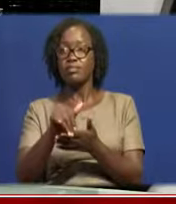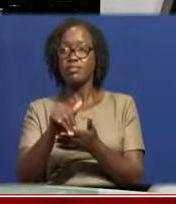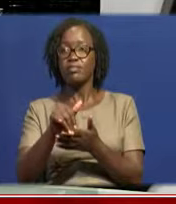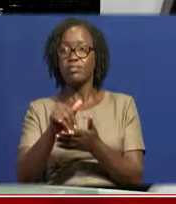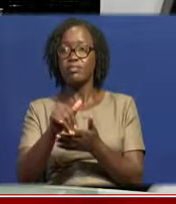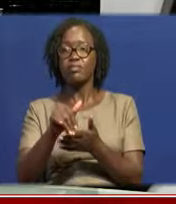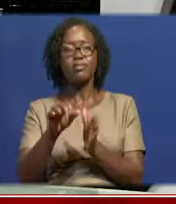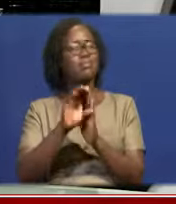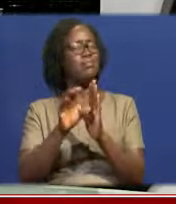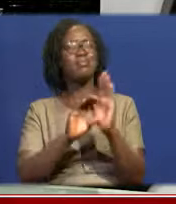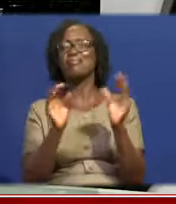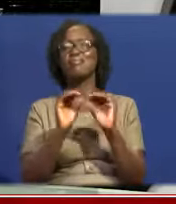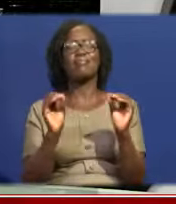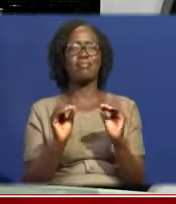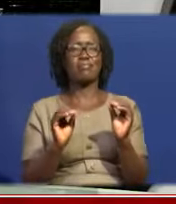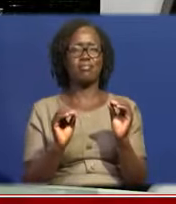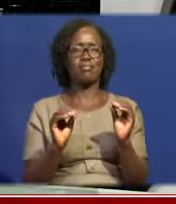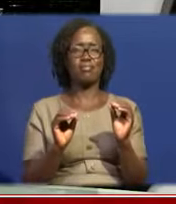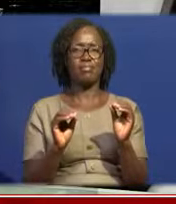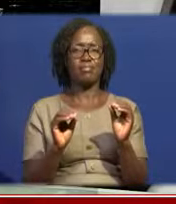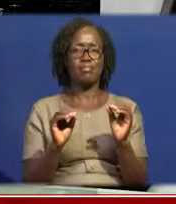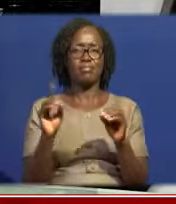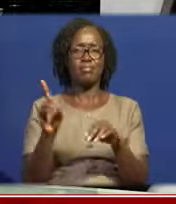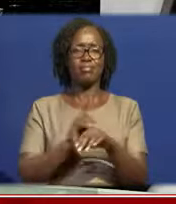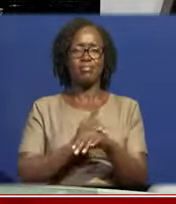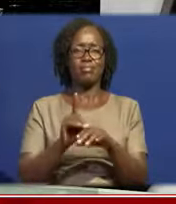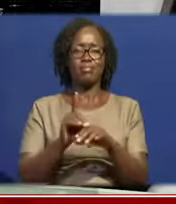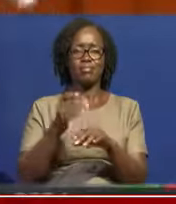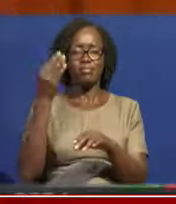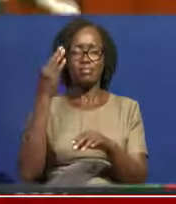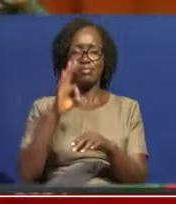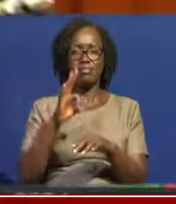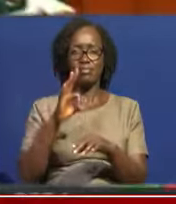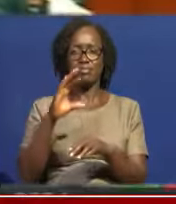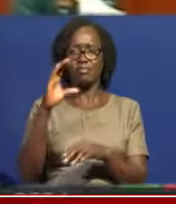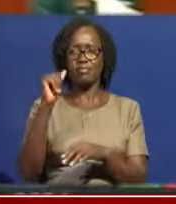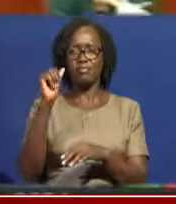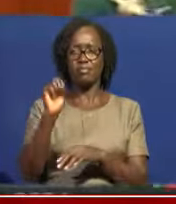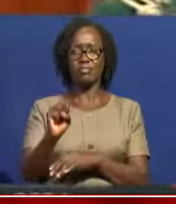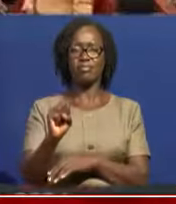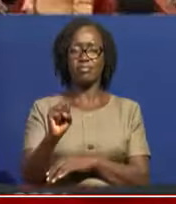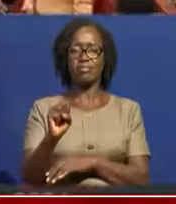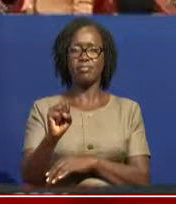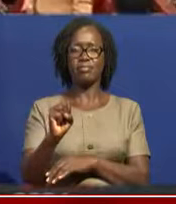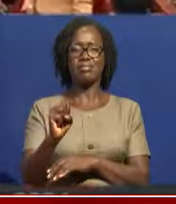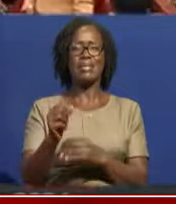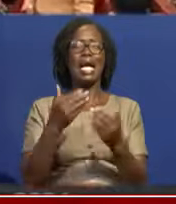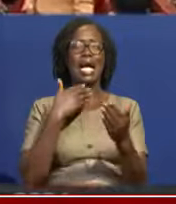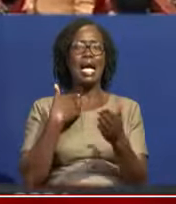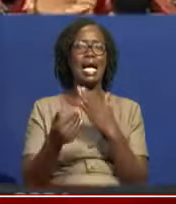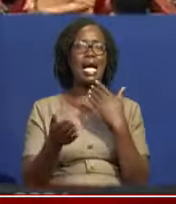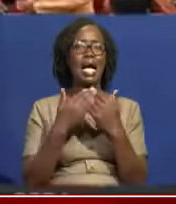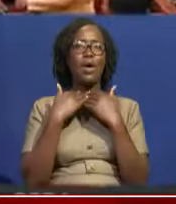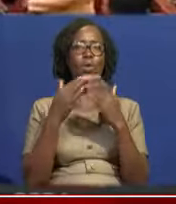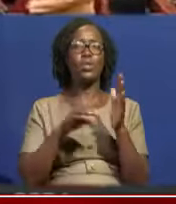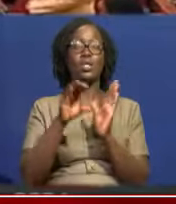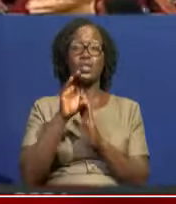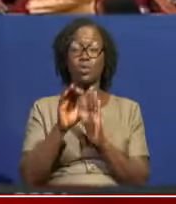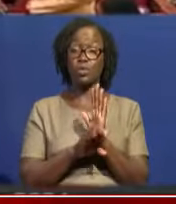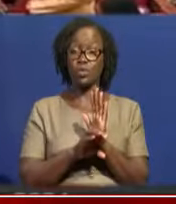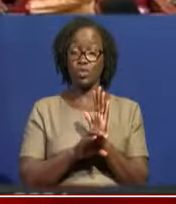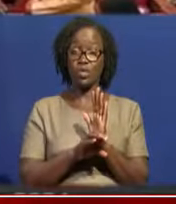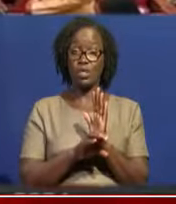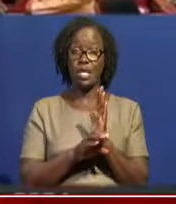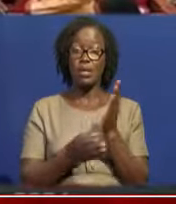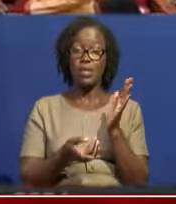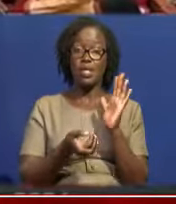was unconstitutional and that the duties of the CAS don't exist in the Constitution and